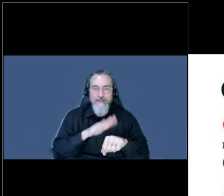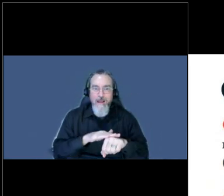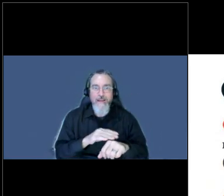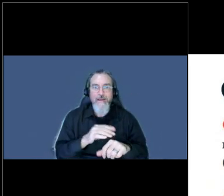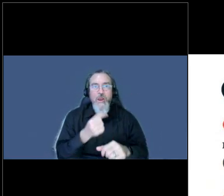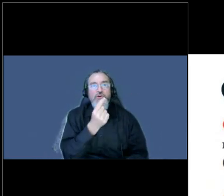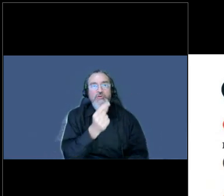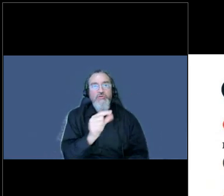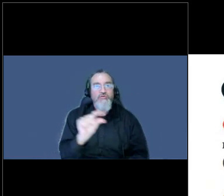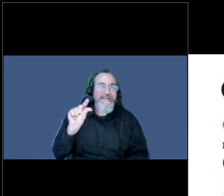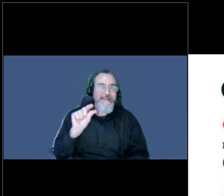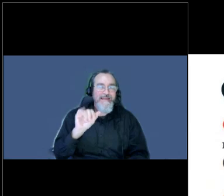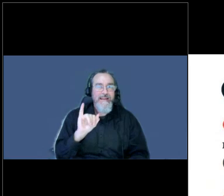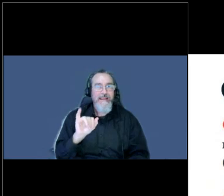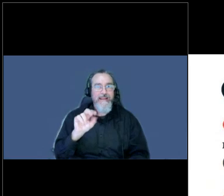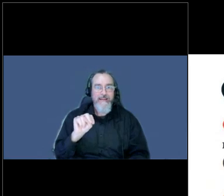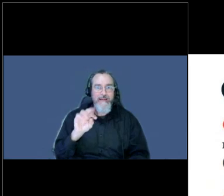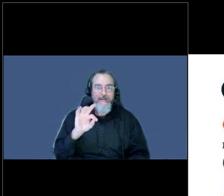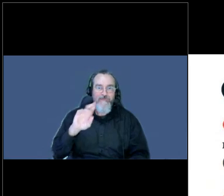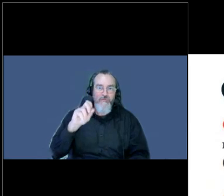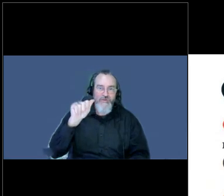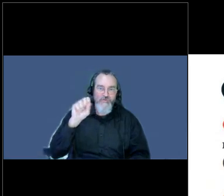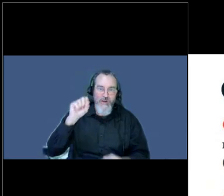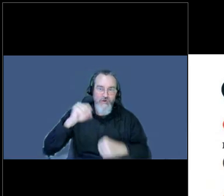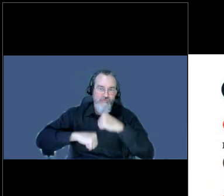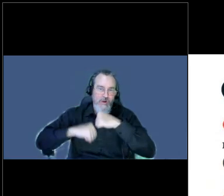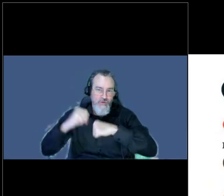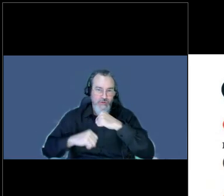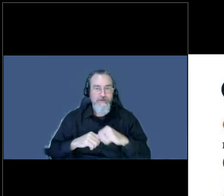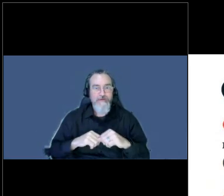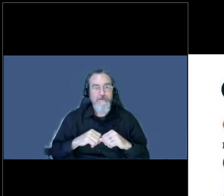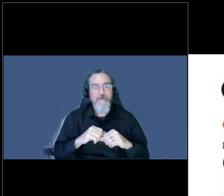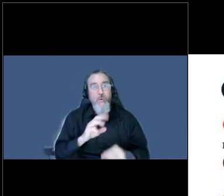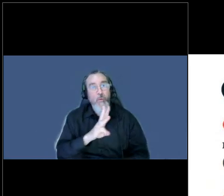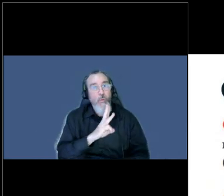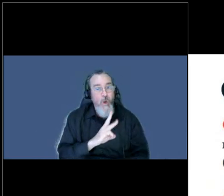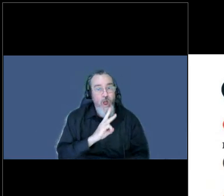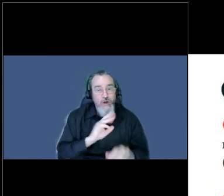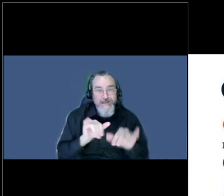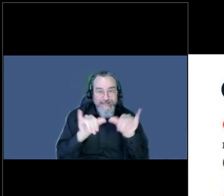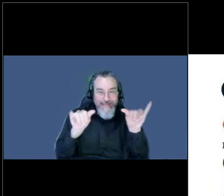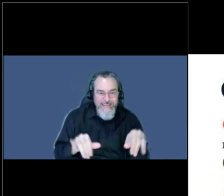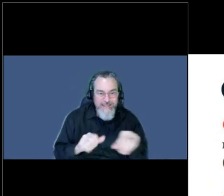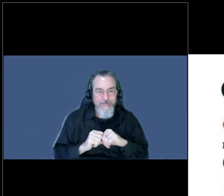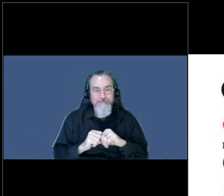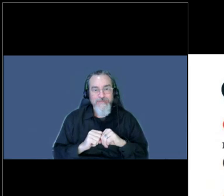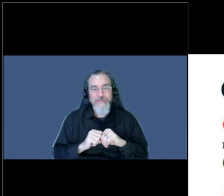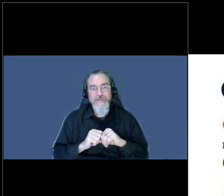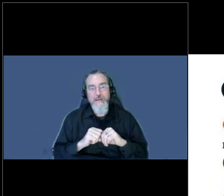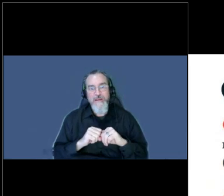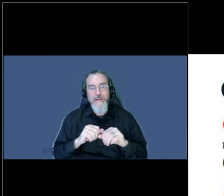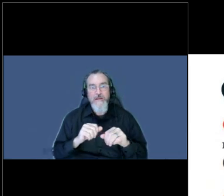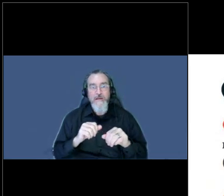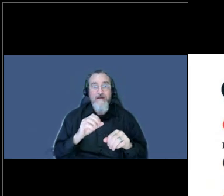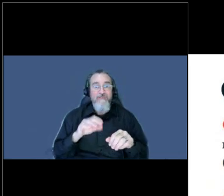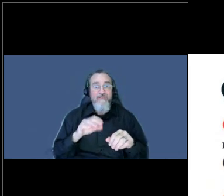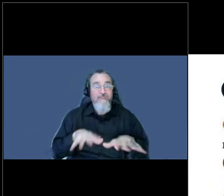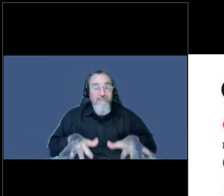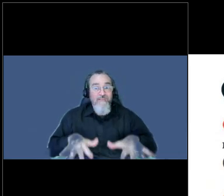nature-based solution, water, wastewater, and stormwater systems, critical flood and coastal protection